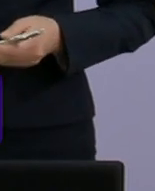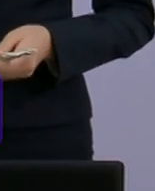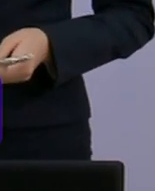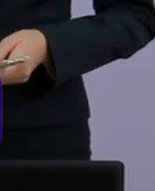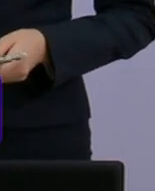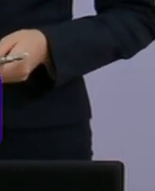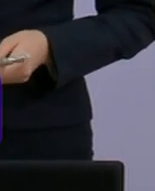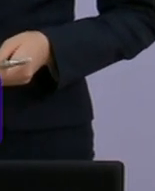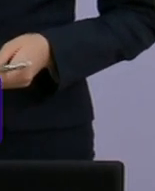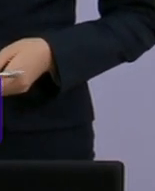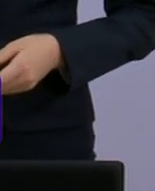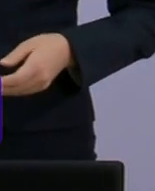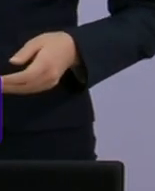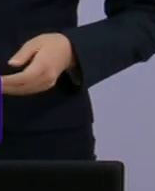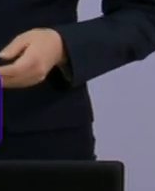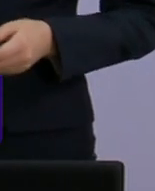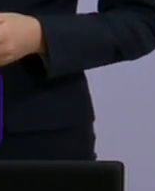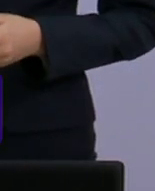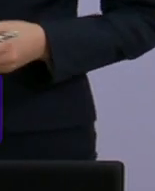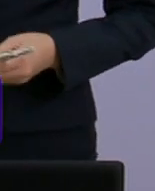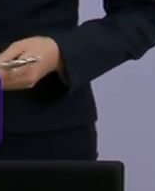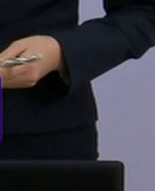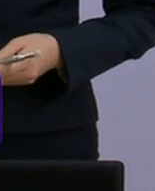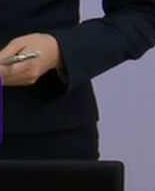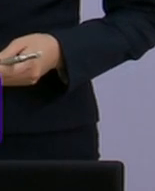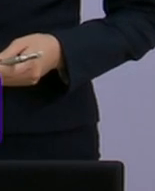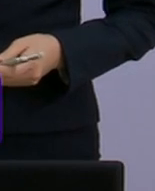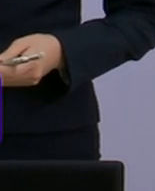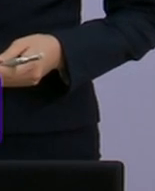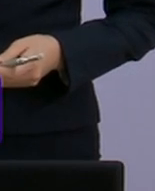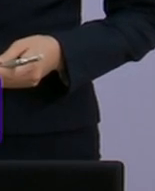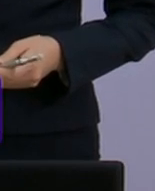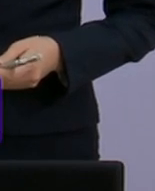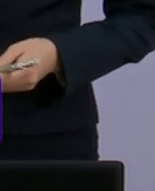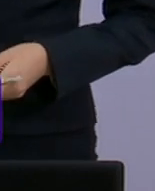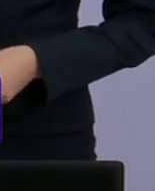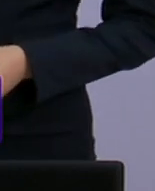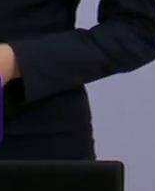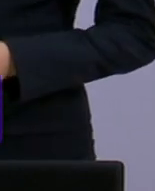But before, let's revise the previous lesson.